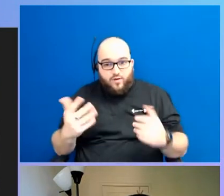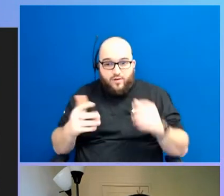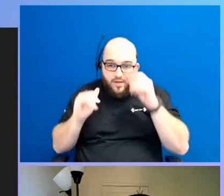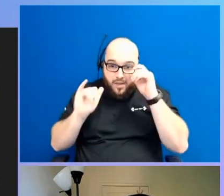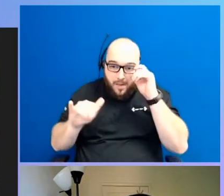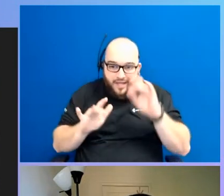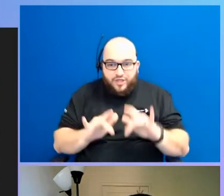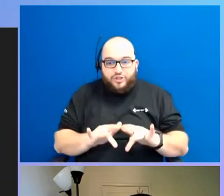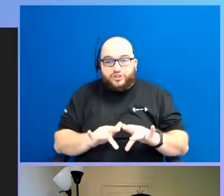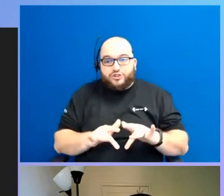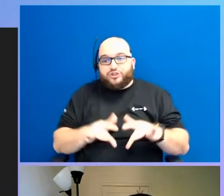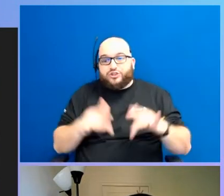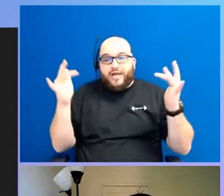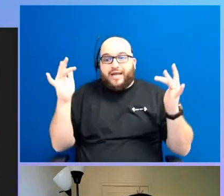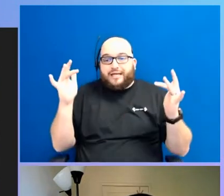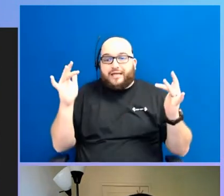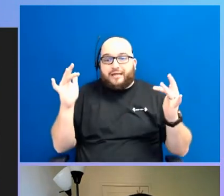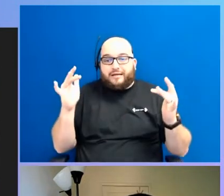shiny